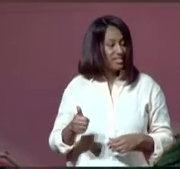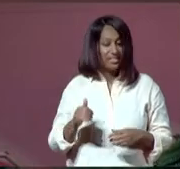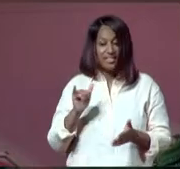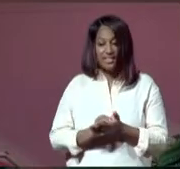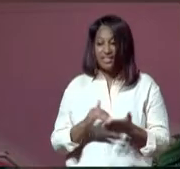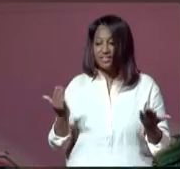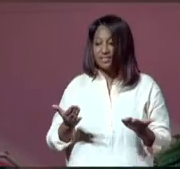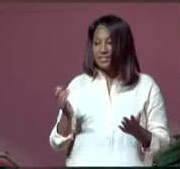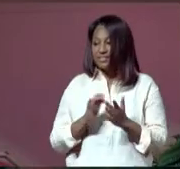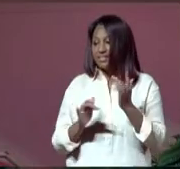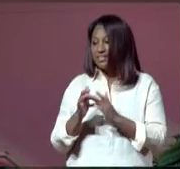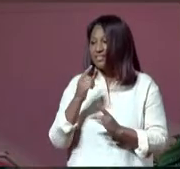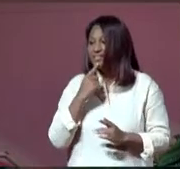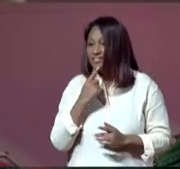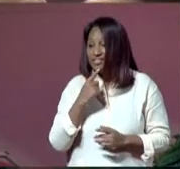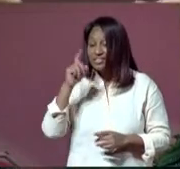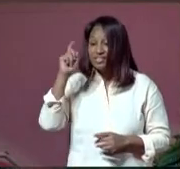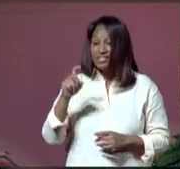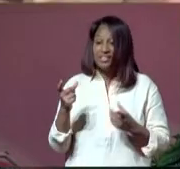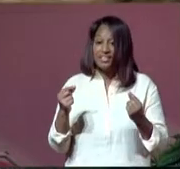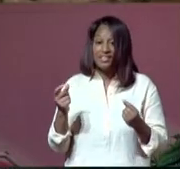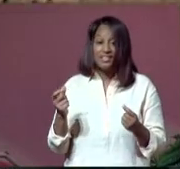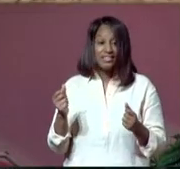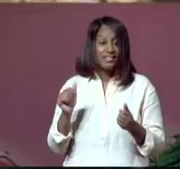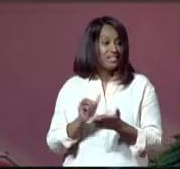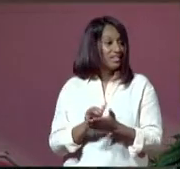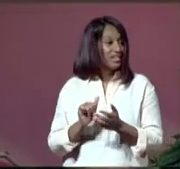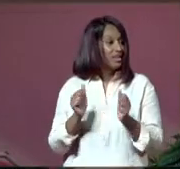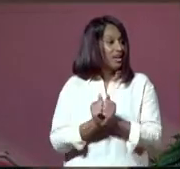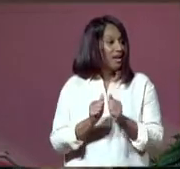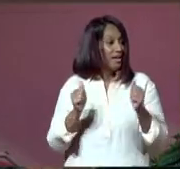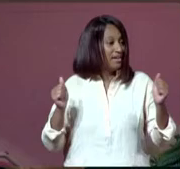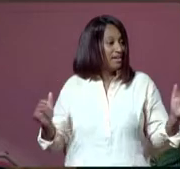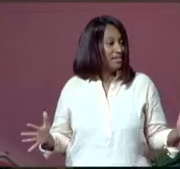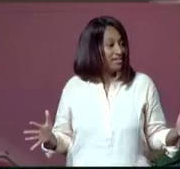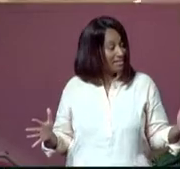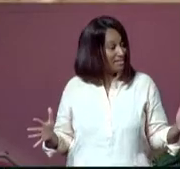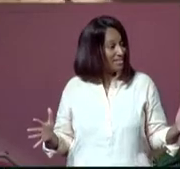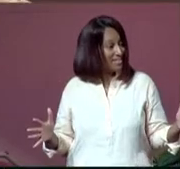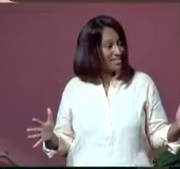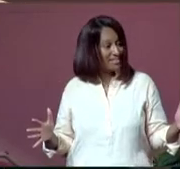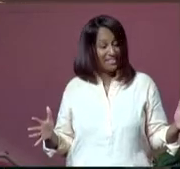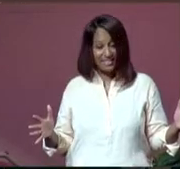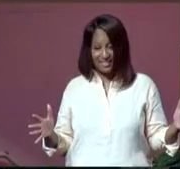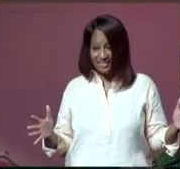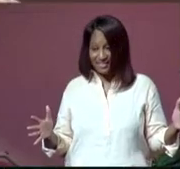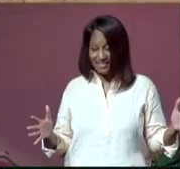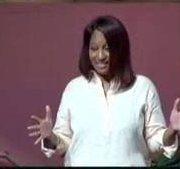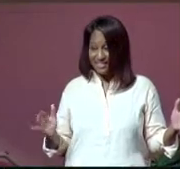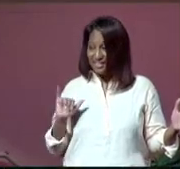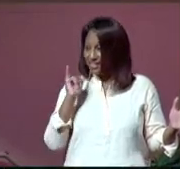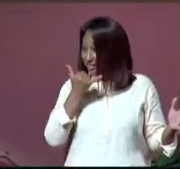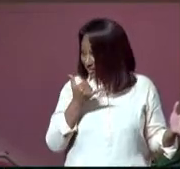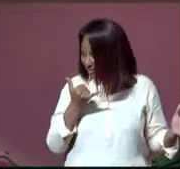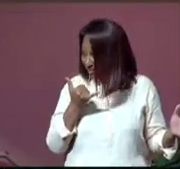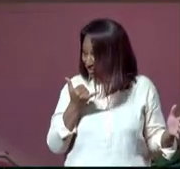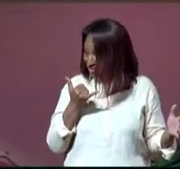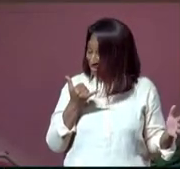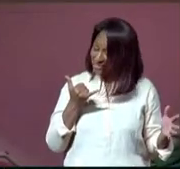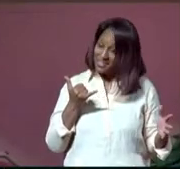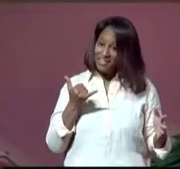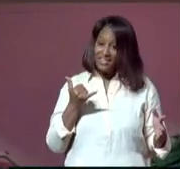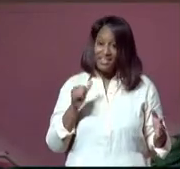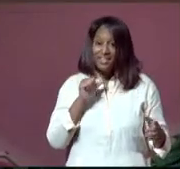said. You should have done that without neglecting the former. So